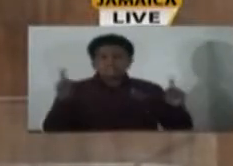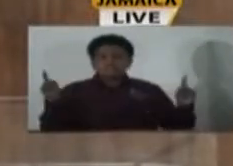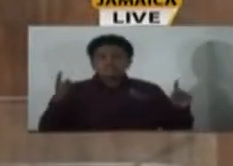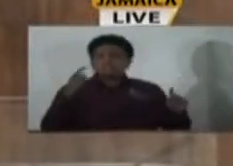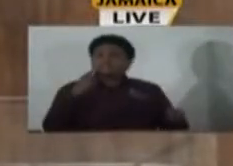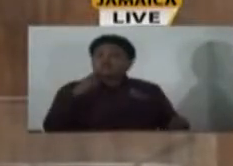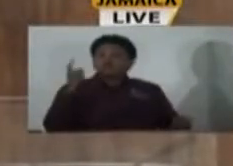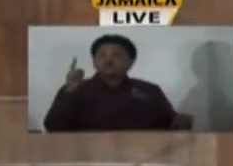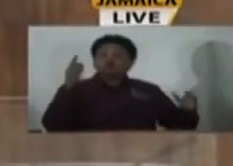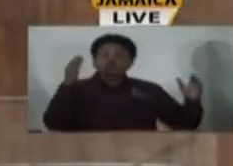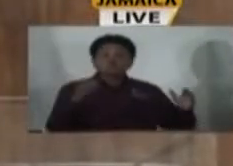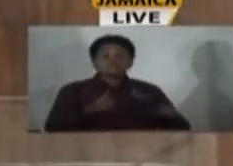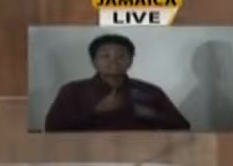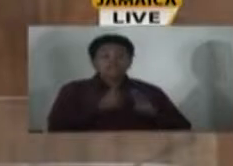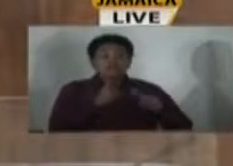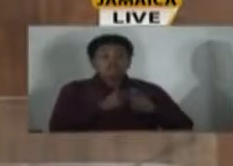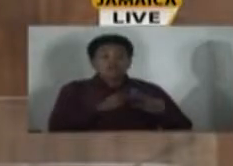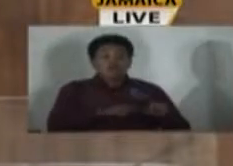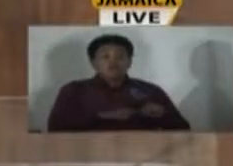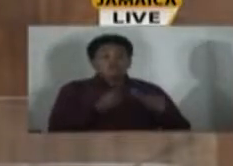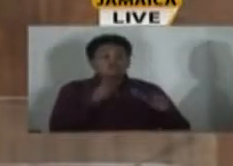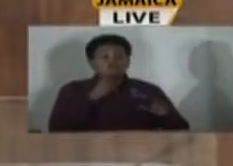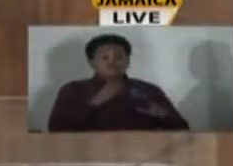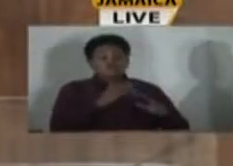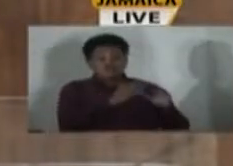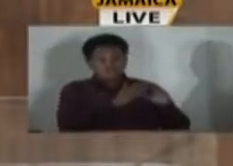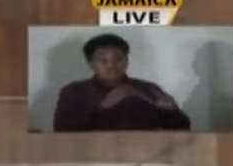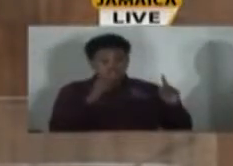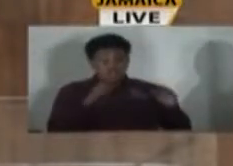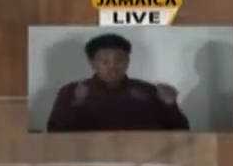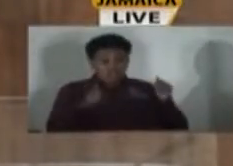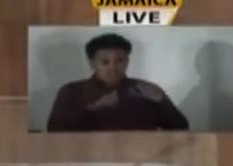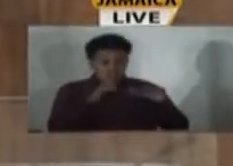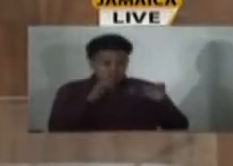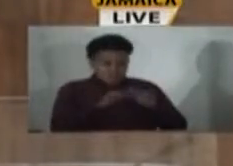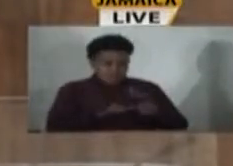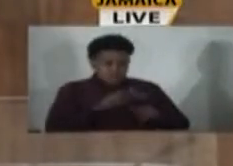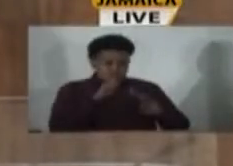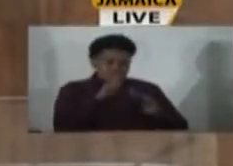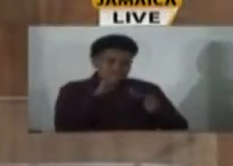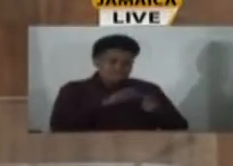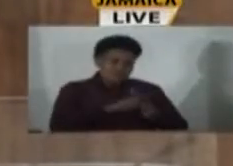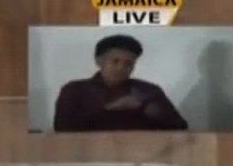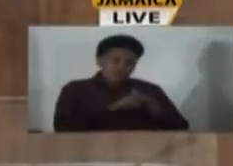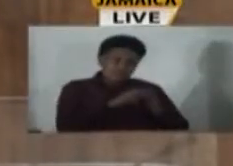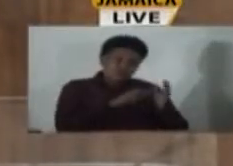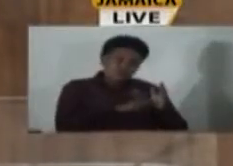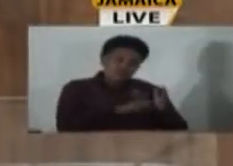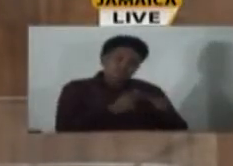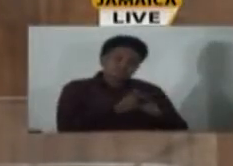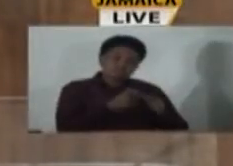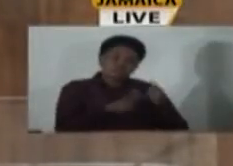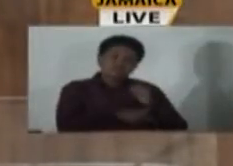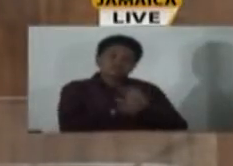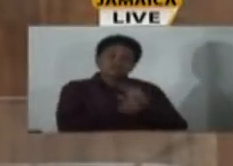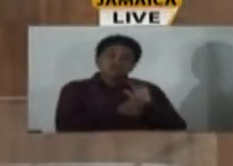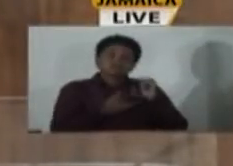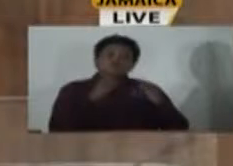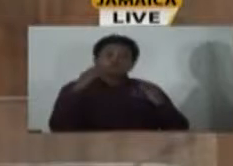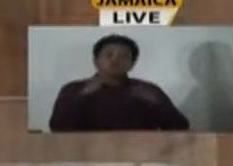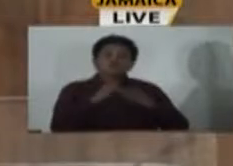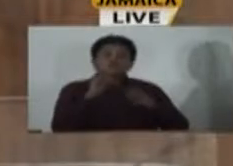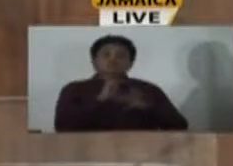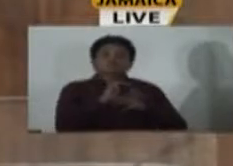says, where a person contravenes a requirement, restriction, or direction under a measure specified in regulations made under this Act, which would include the